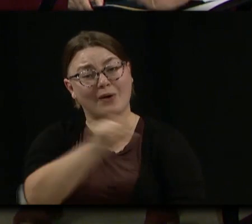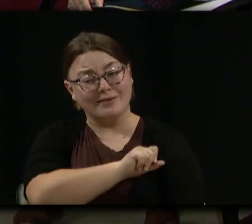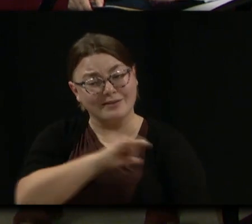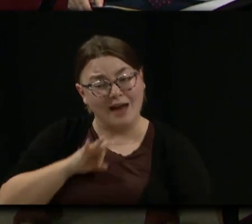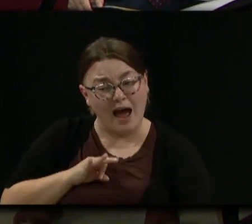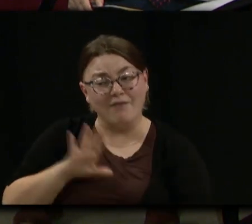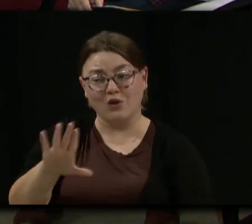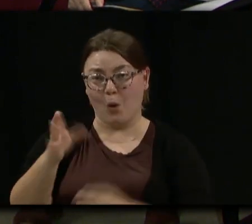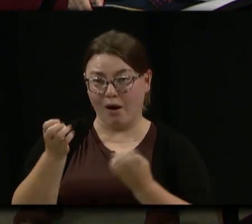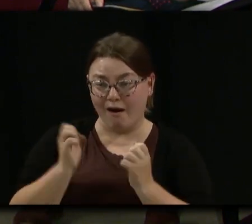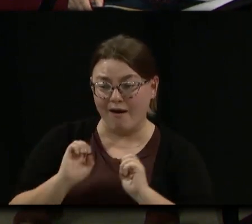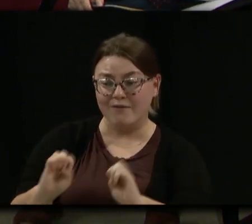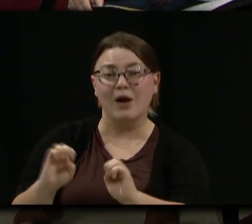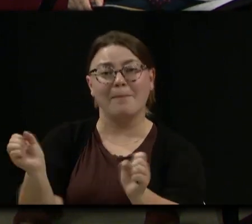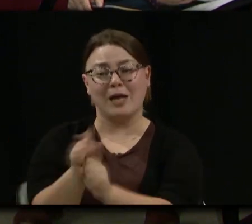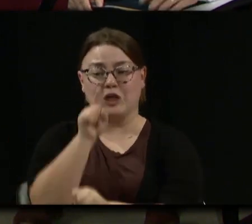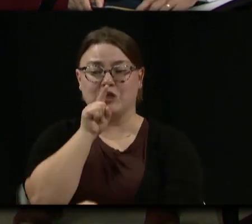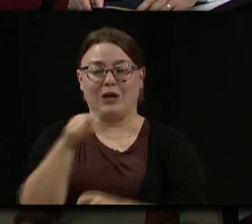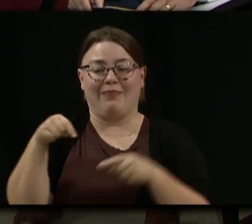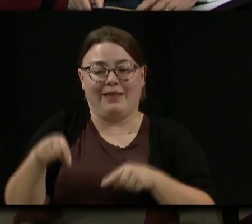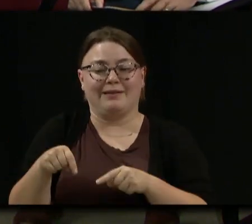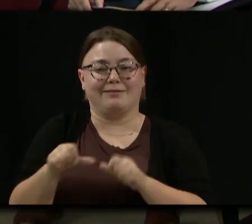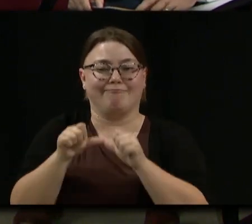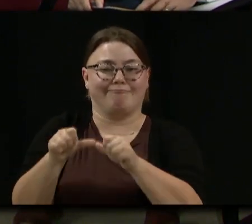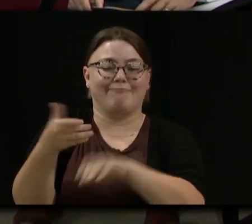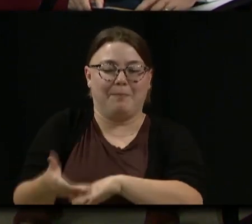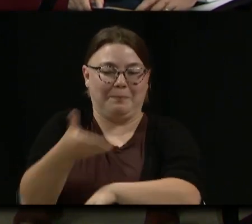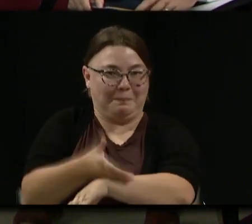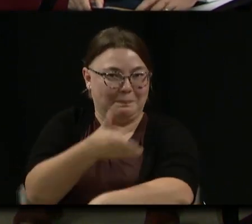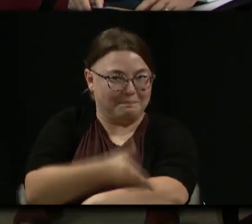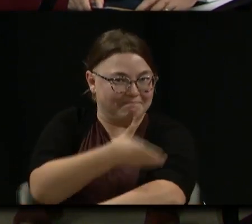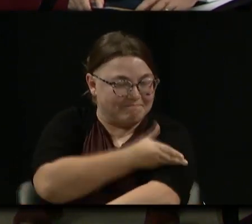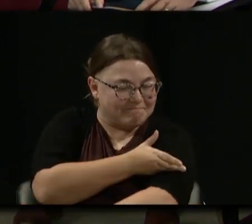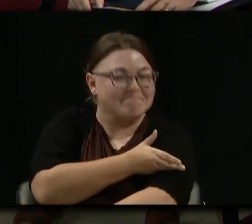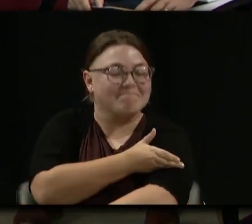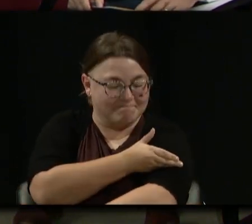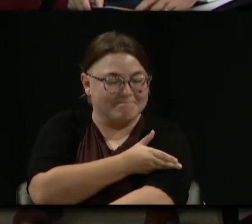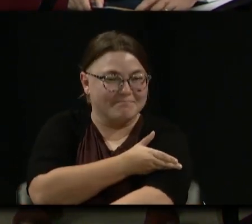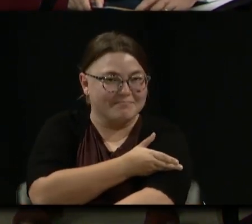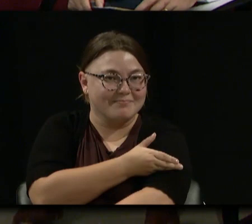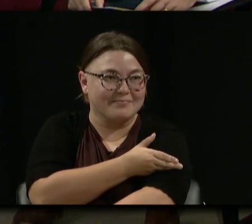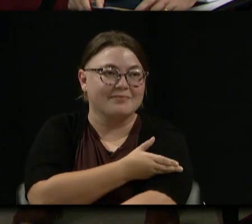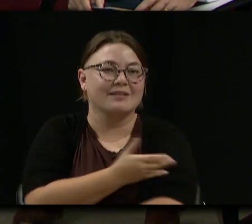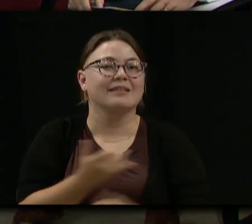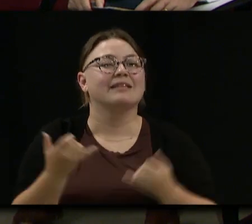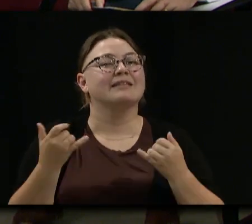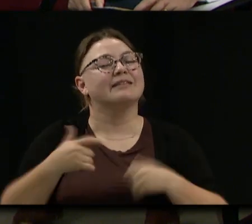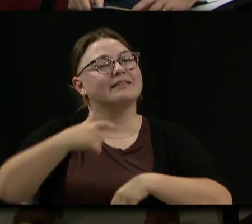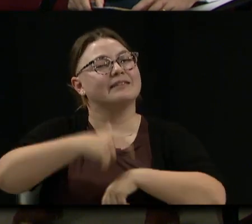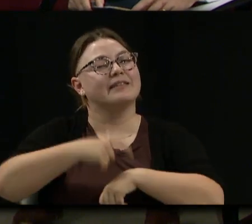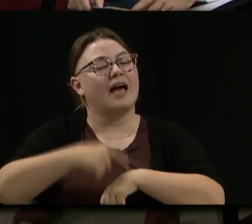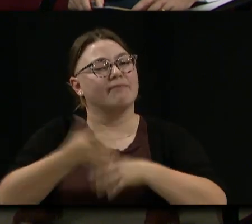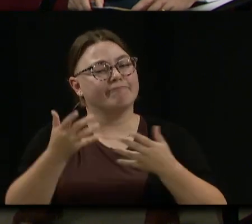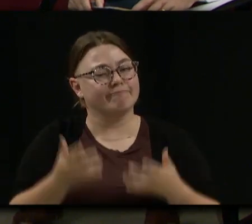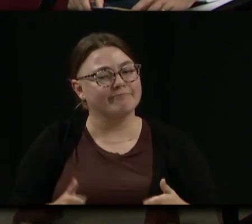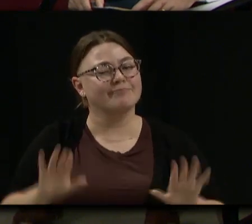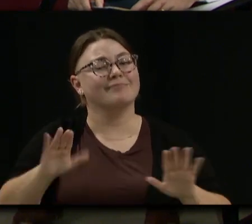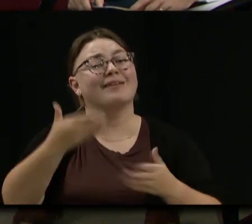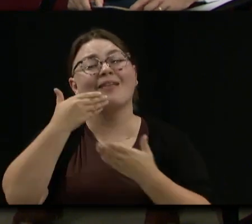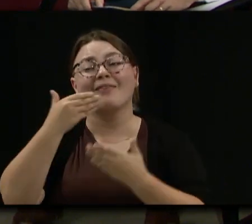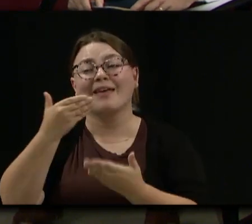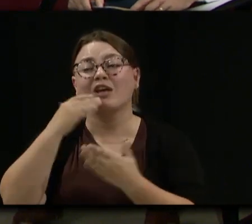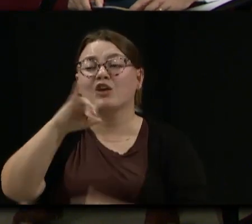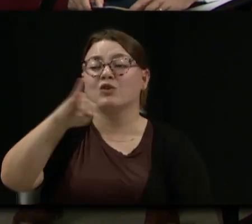we can make this better and better each time. As we close then, I just want to thank our guest, Jeff